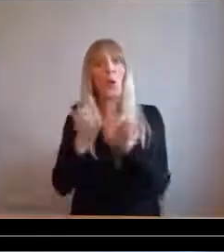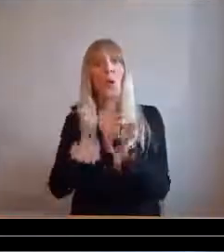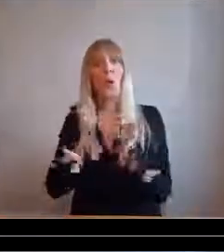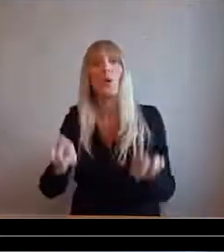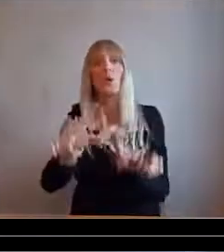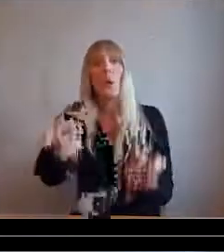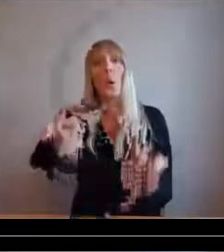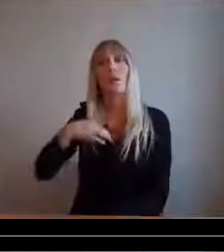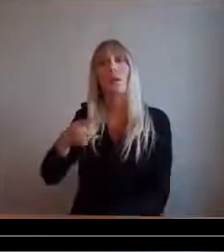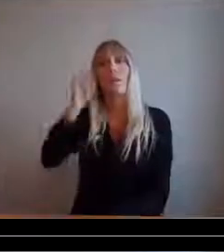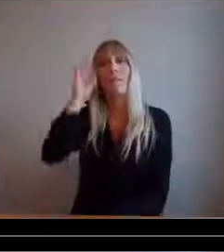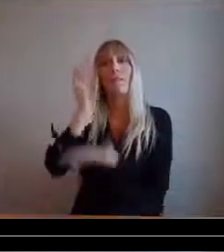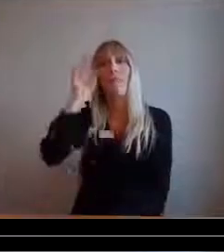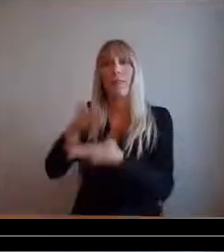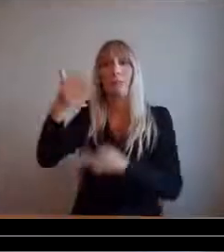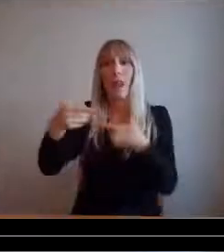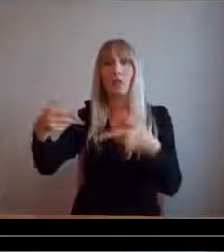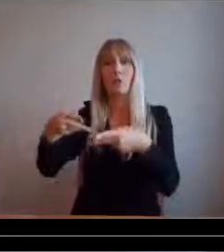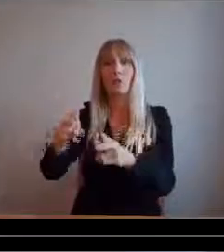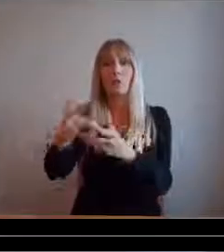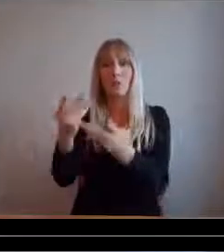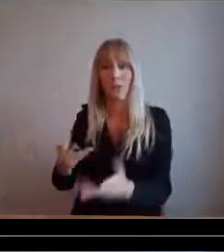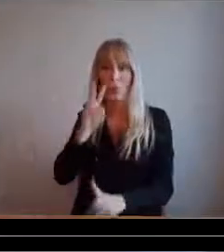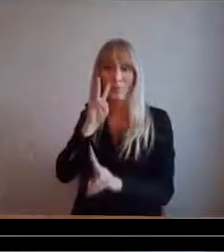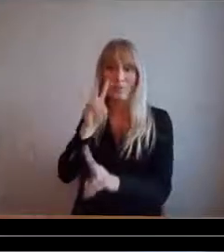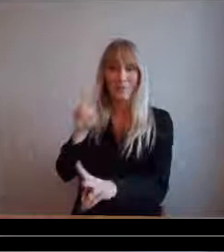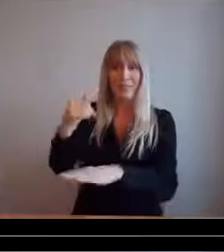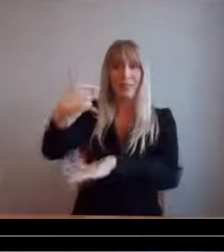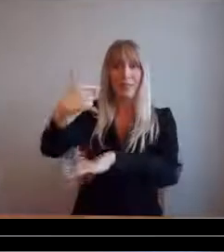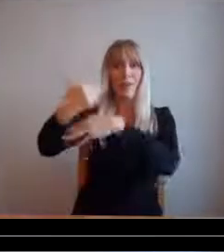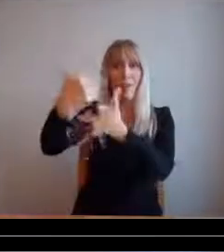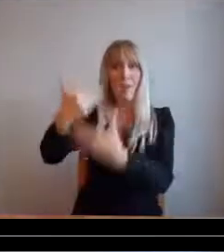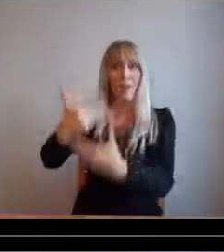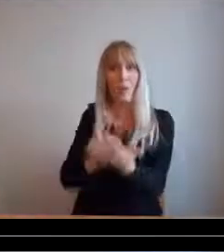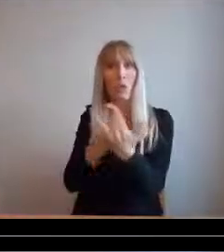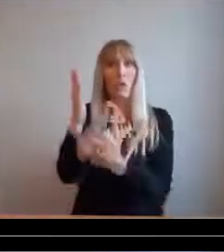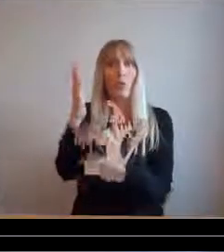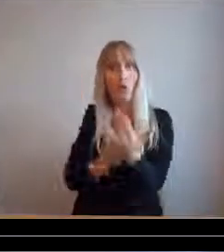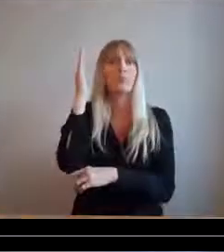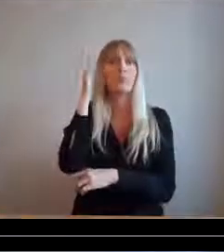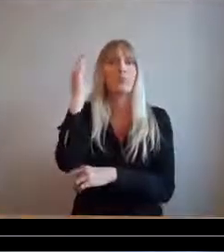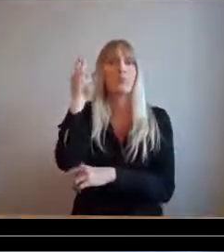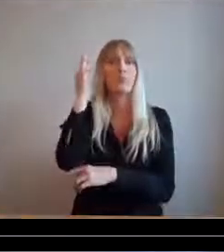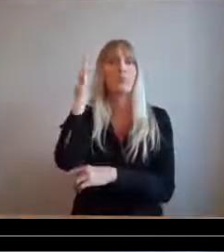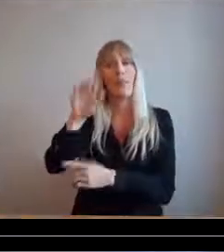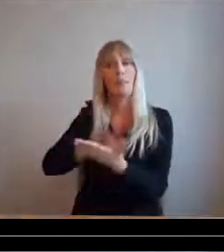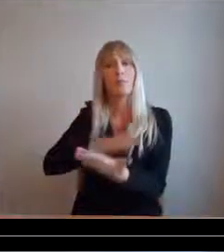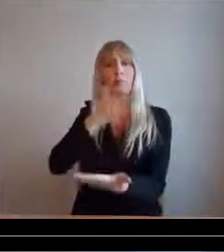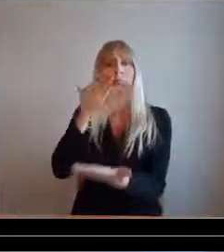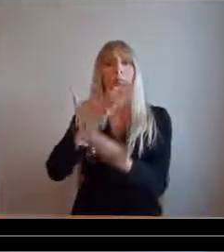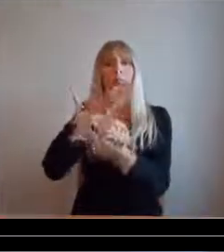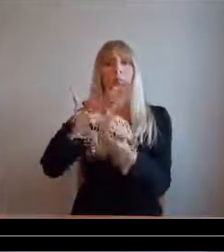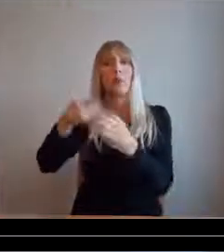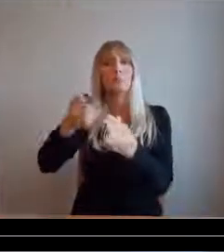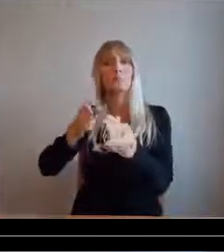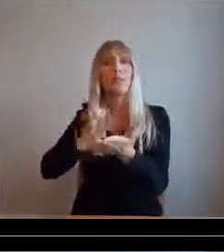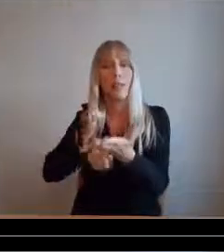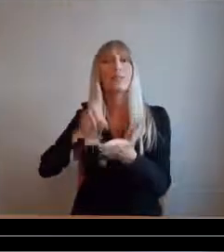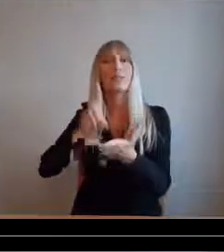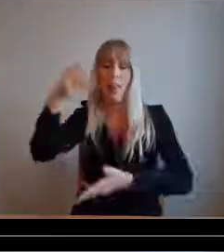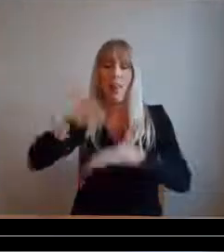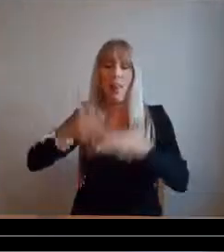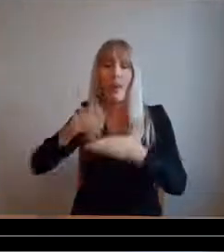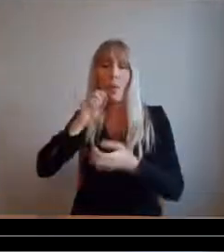Duncan and Faith with us today, who you can see on camera throughout the webinar. They are British Sign Language interpreters and will